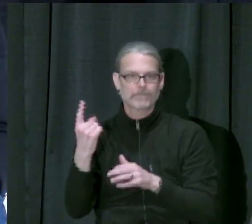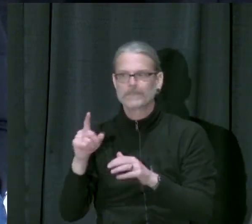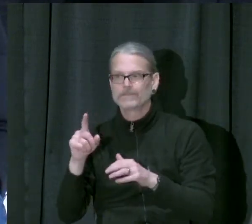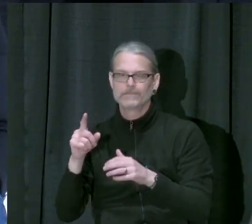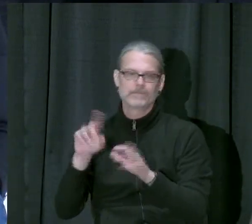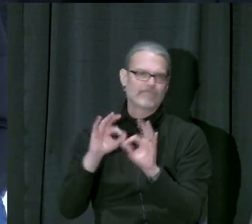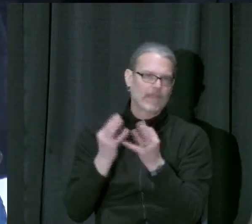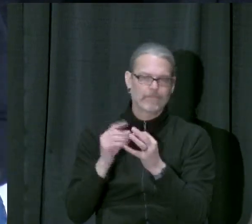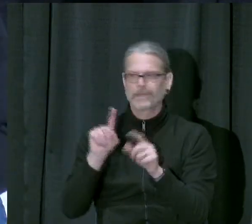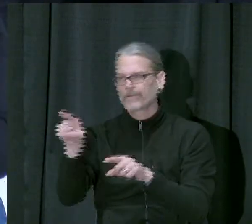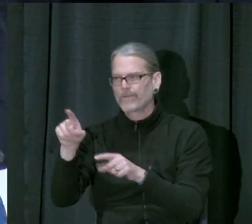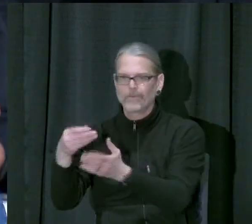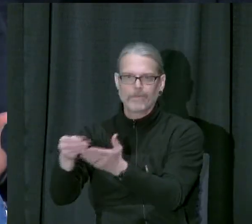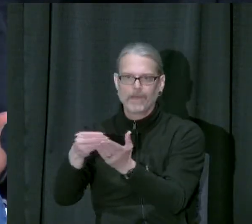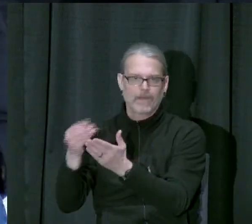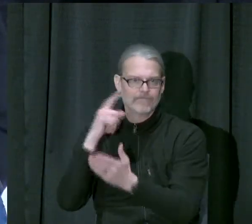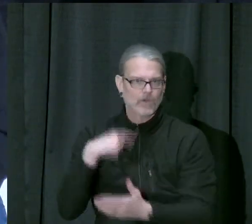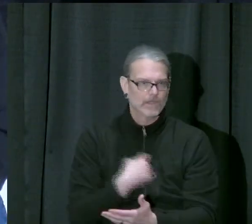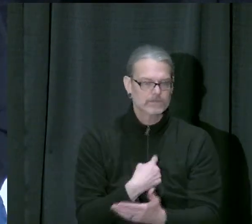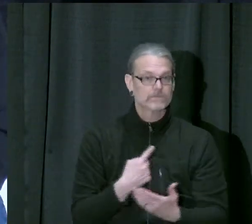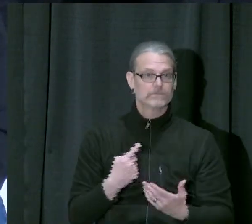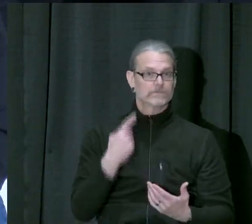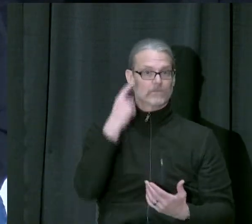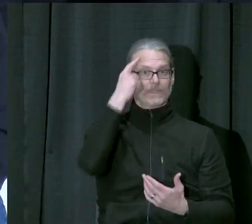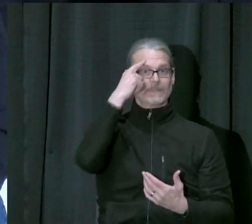So something that we found